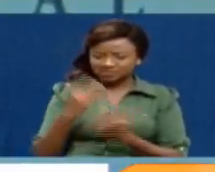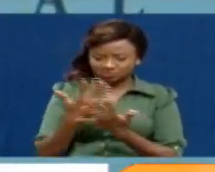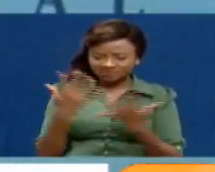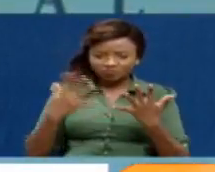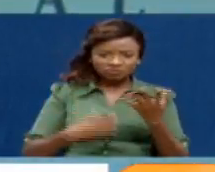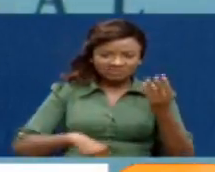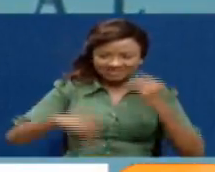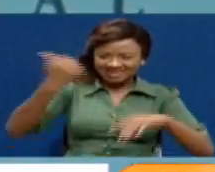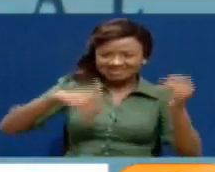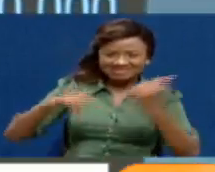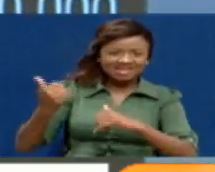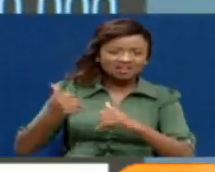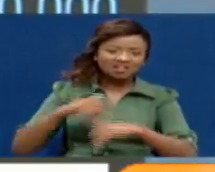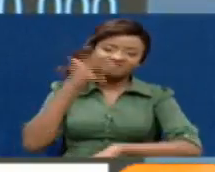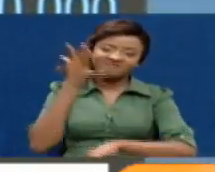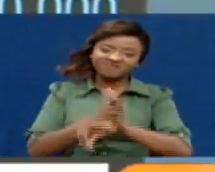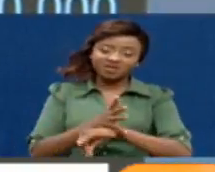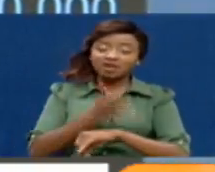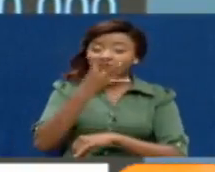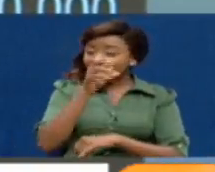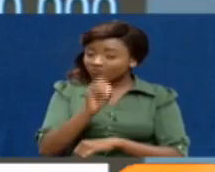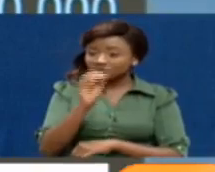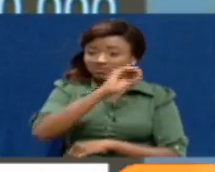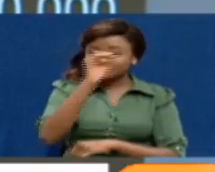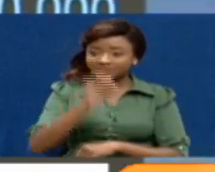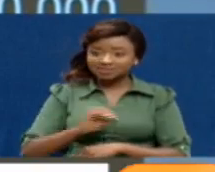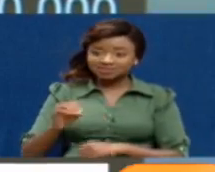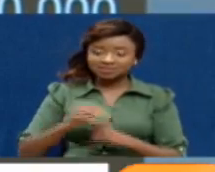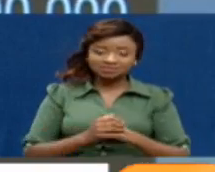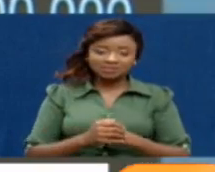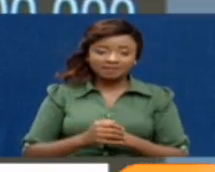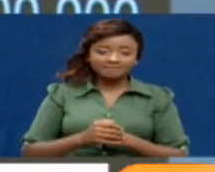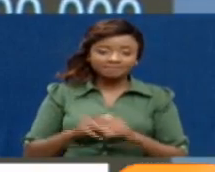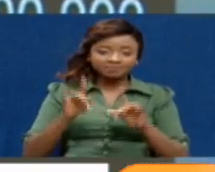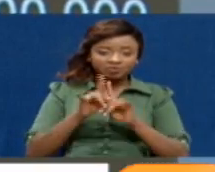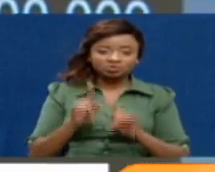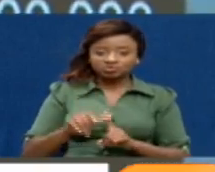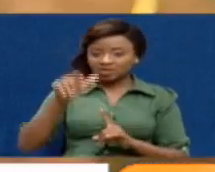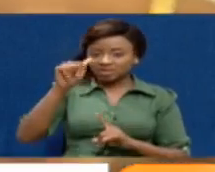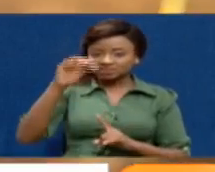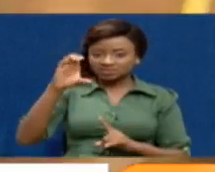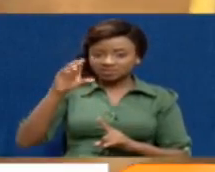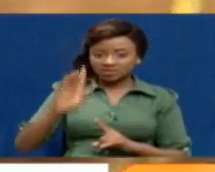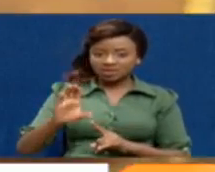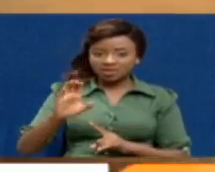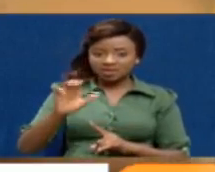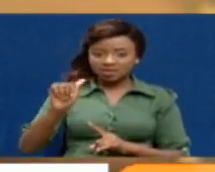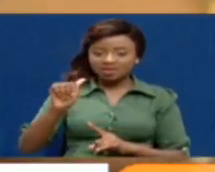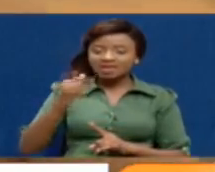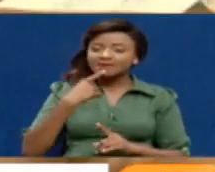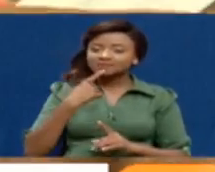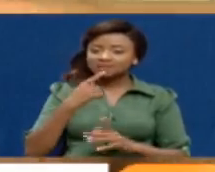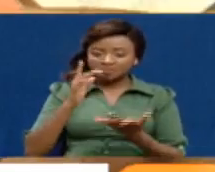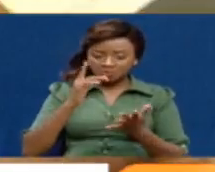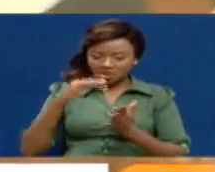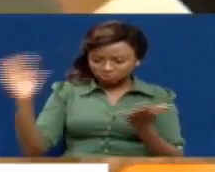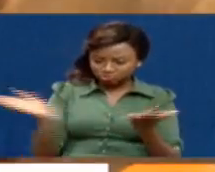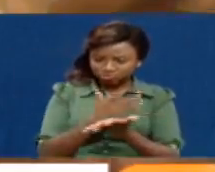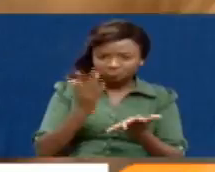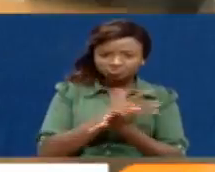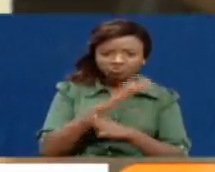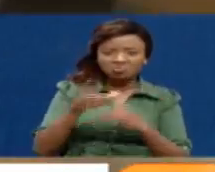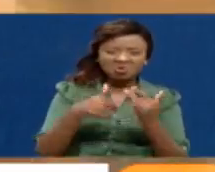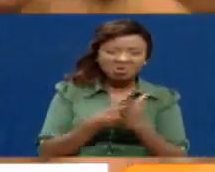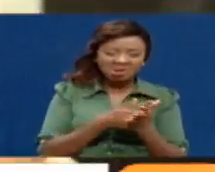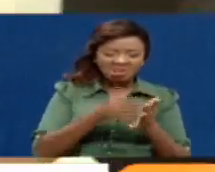country are counterfeits. 40%. ACA is set to destroy substandard goods worth